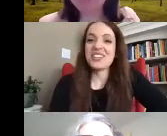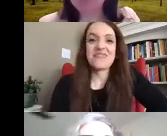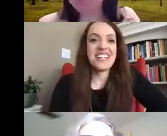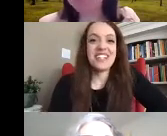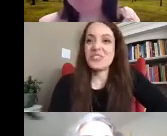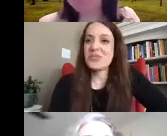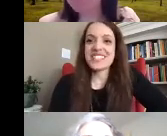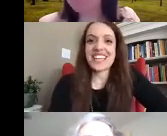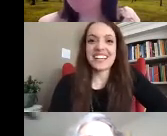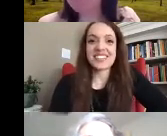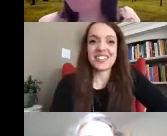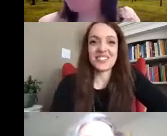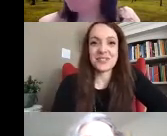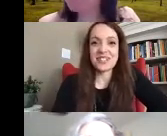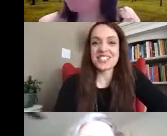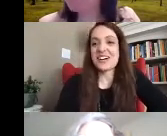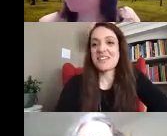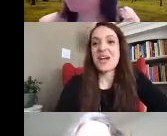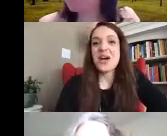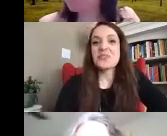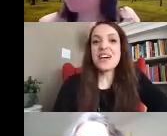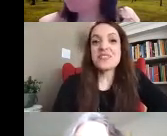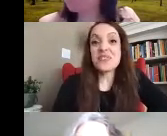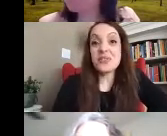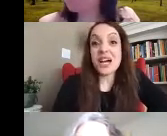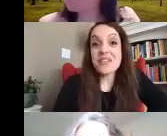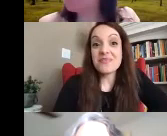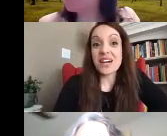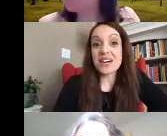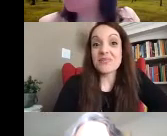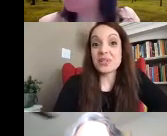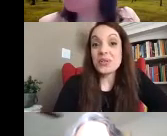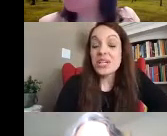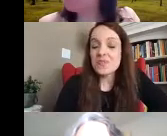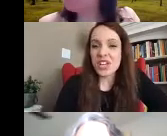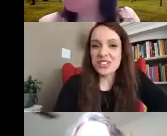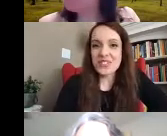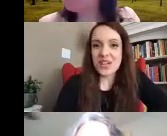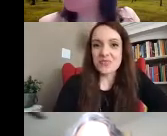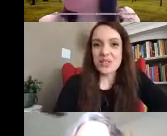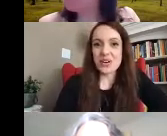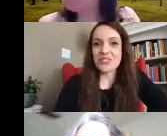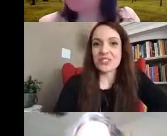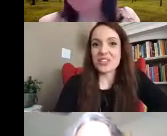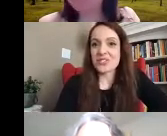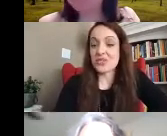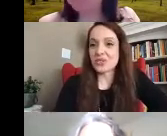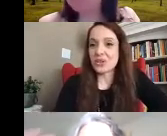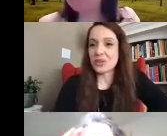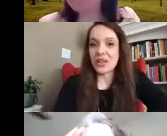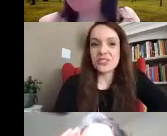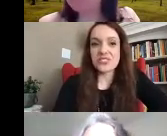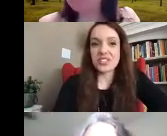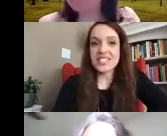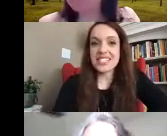No, you're fine. No worries at all. No worries. We have several learning objectives with our Foundations of Global